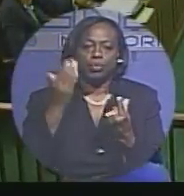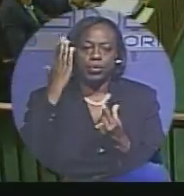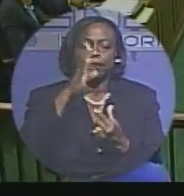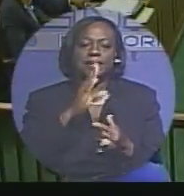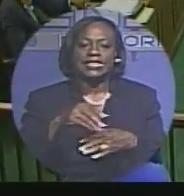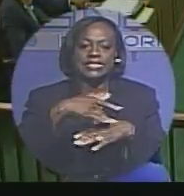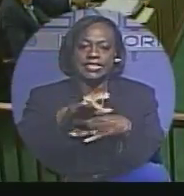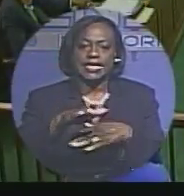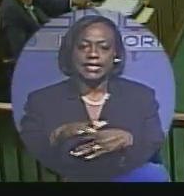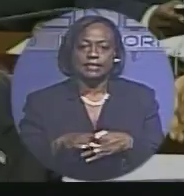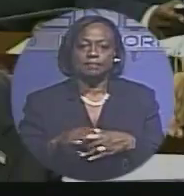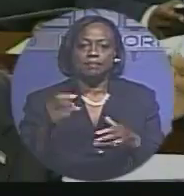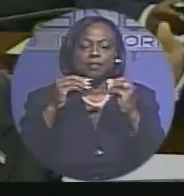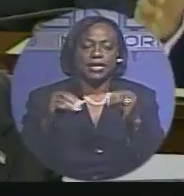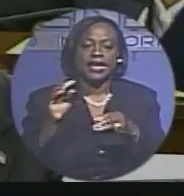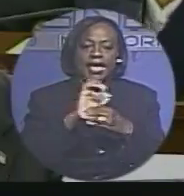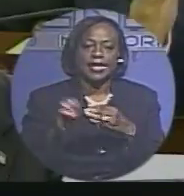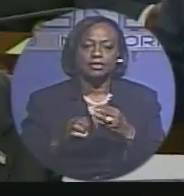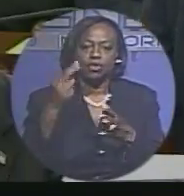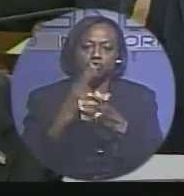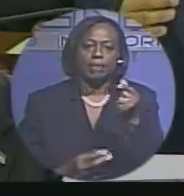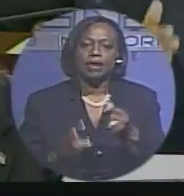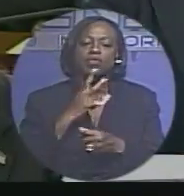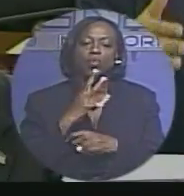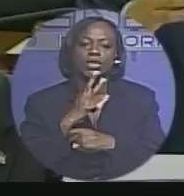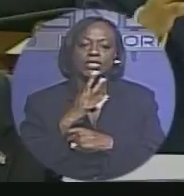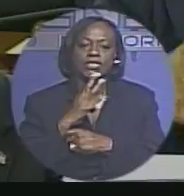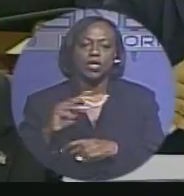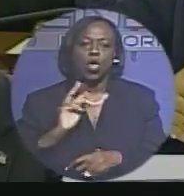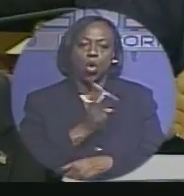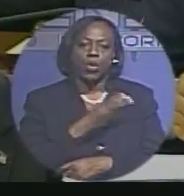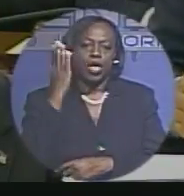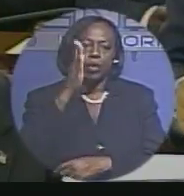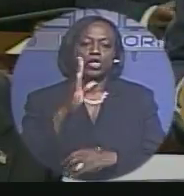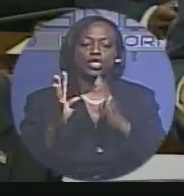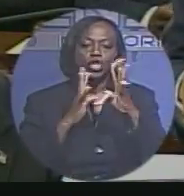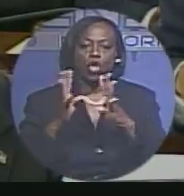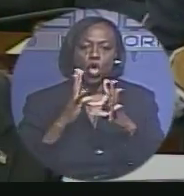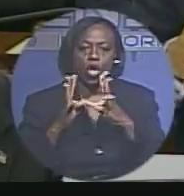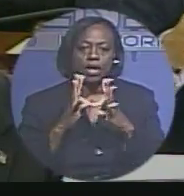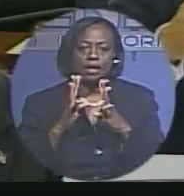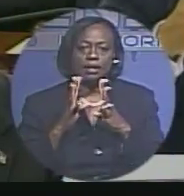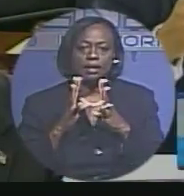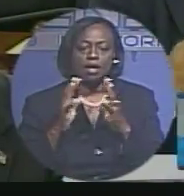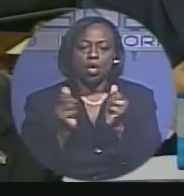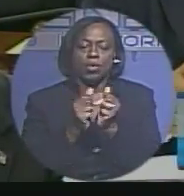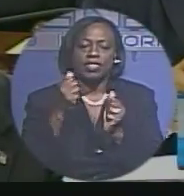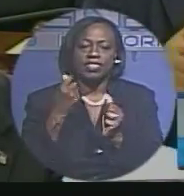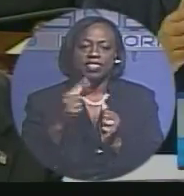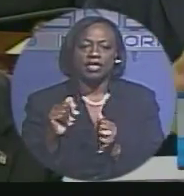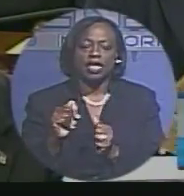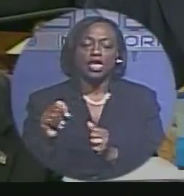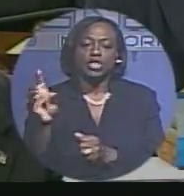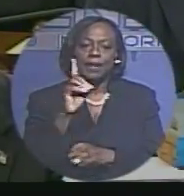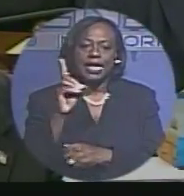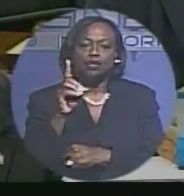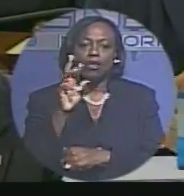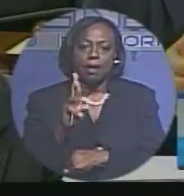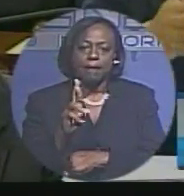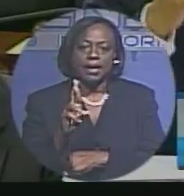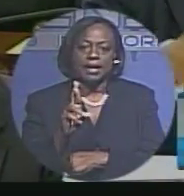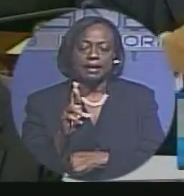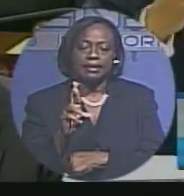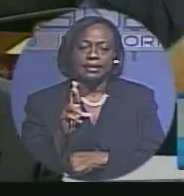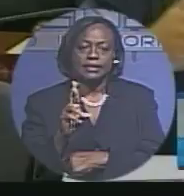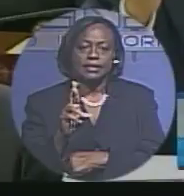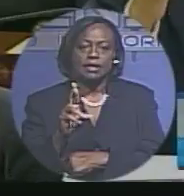the raping of our waters. So that we are able to speak constructively with the Dominicans in this regard,